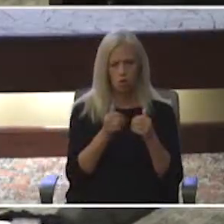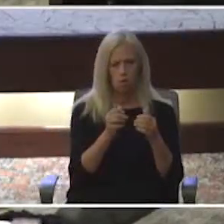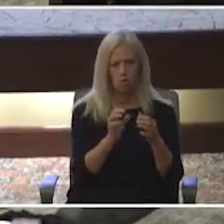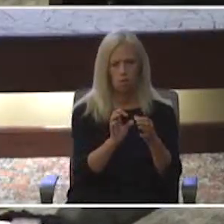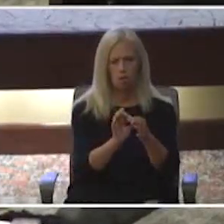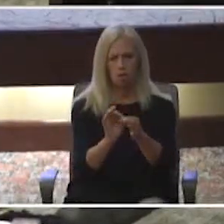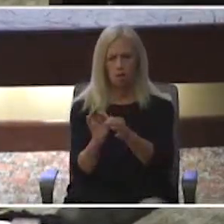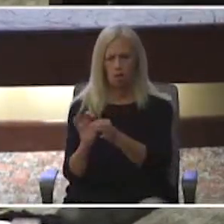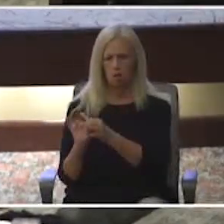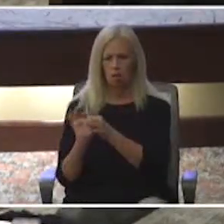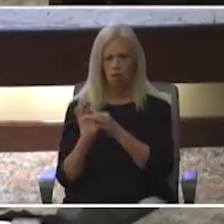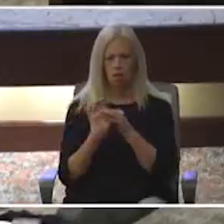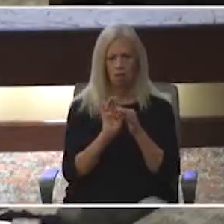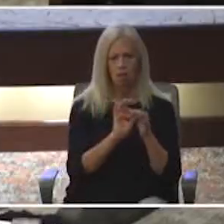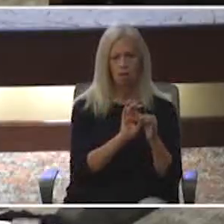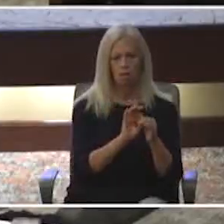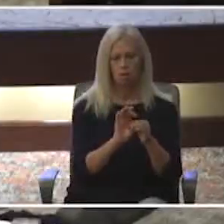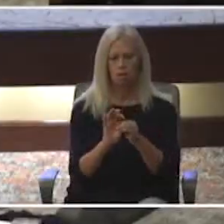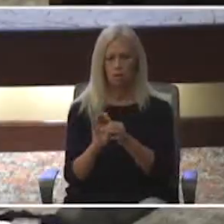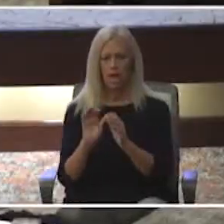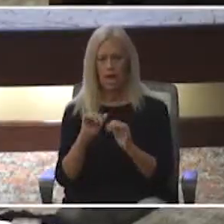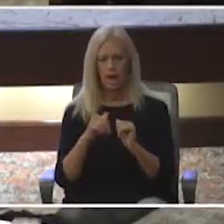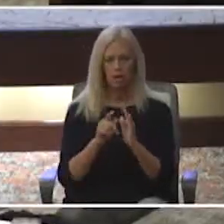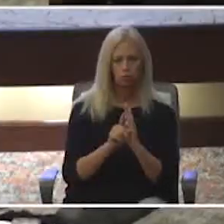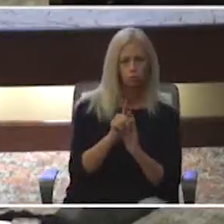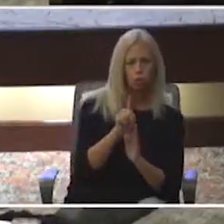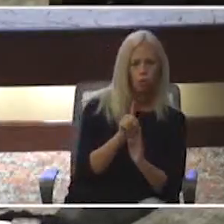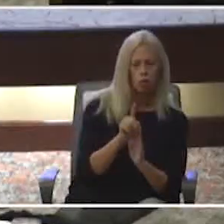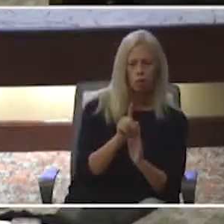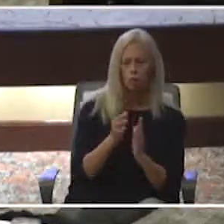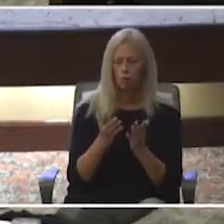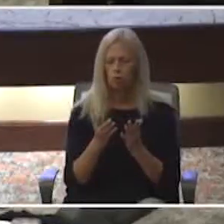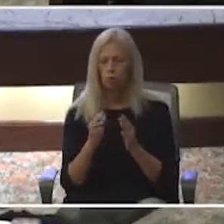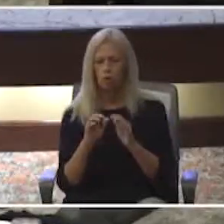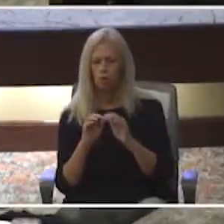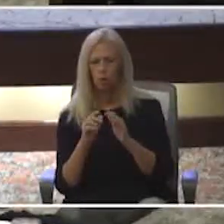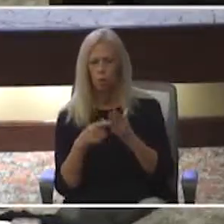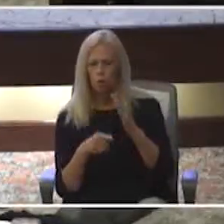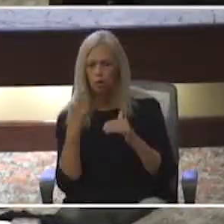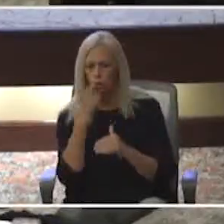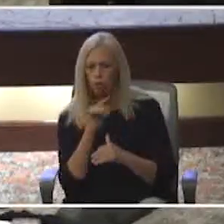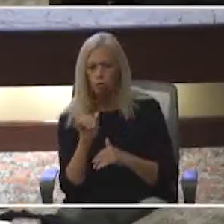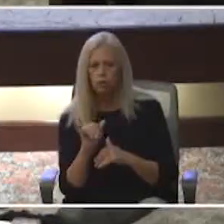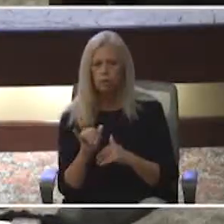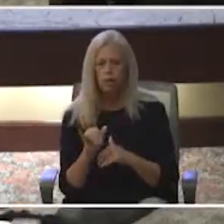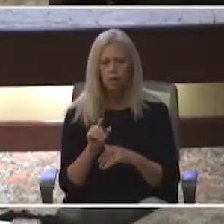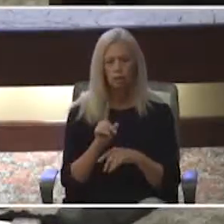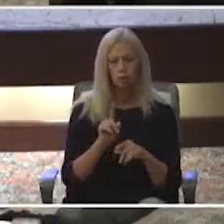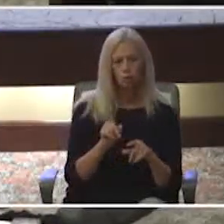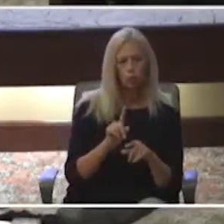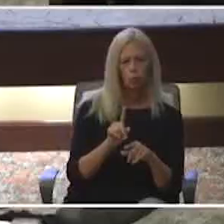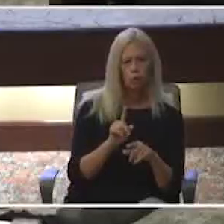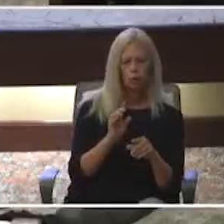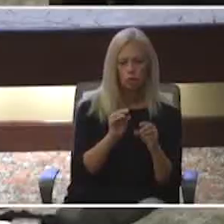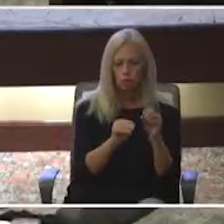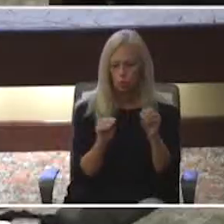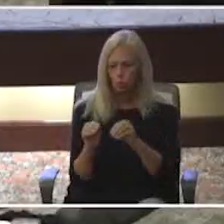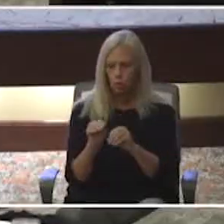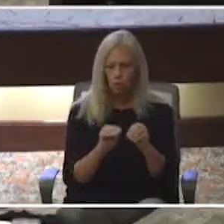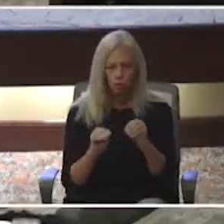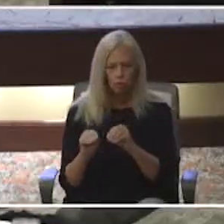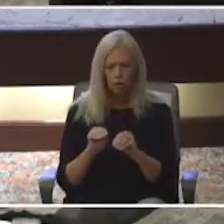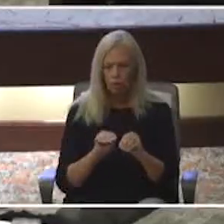connect together? How tall are they going to be? What are they going to look like? Where are we going to place each of those Legos within